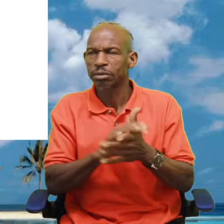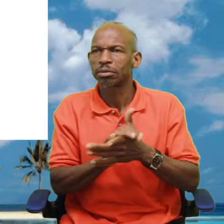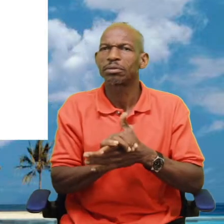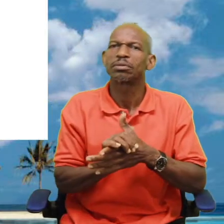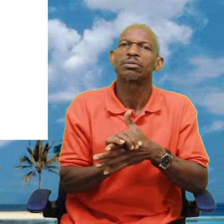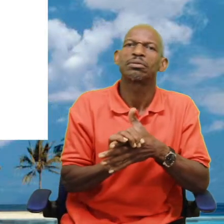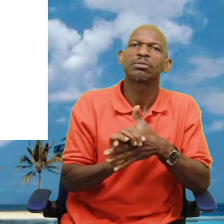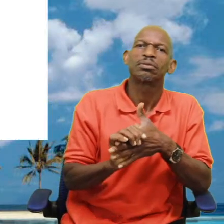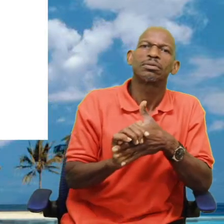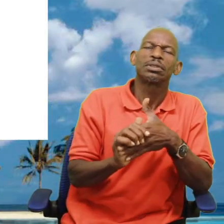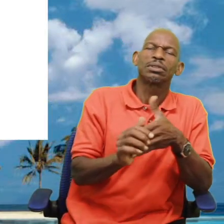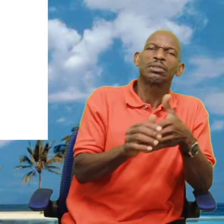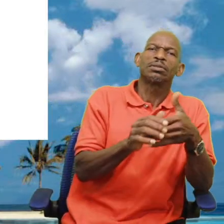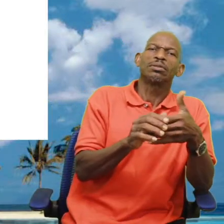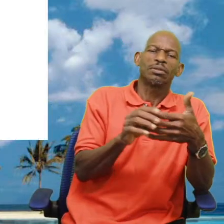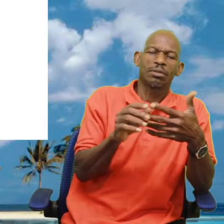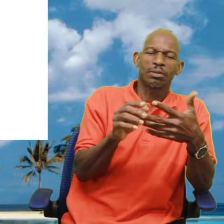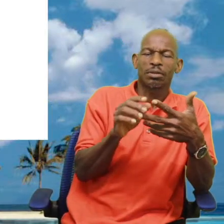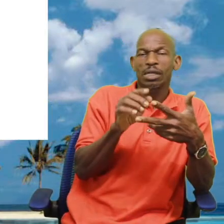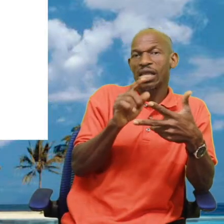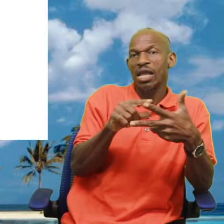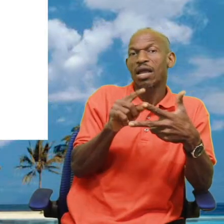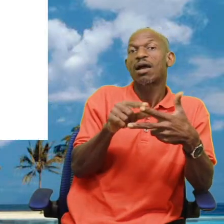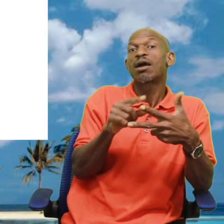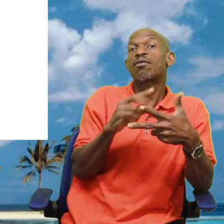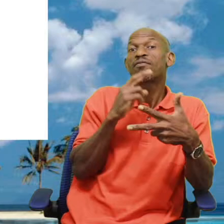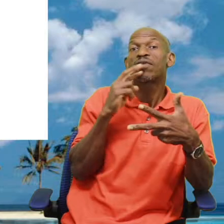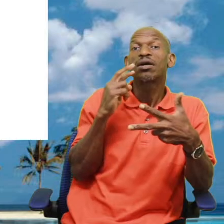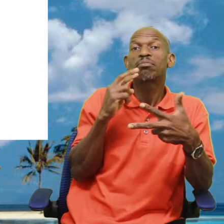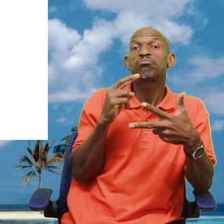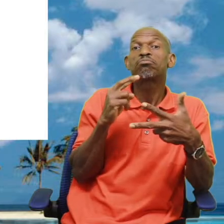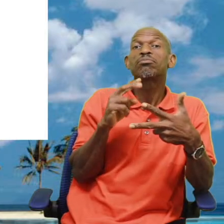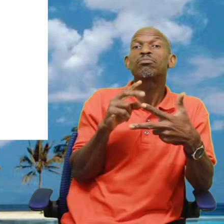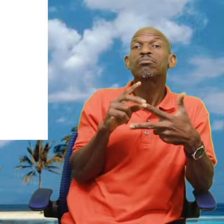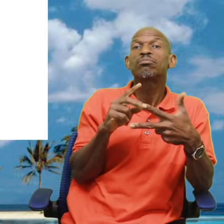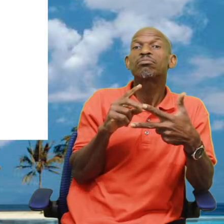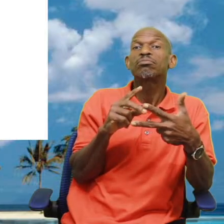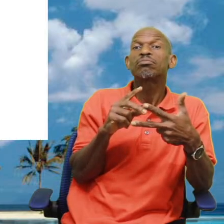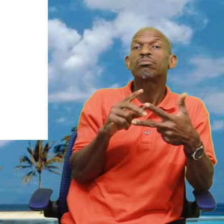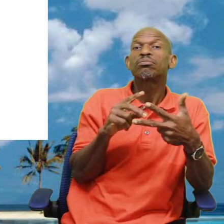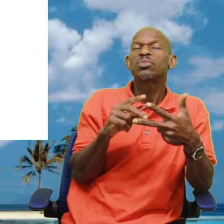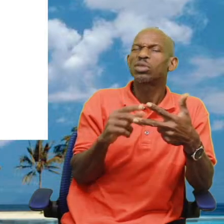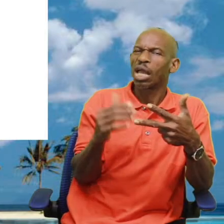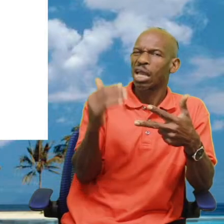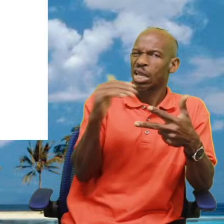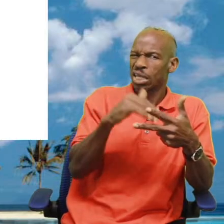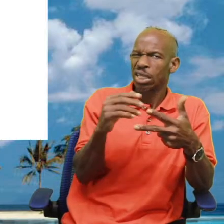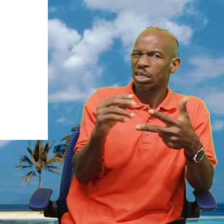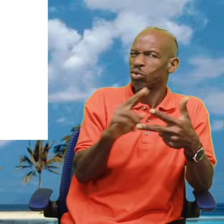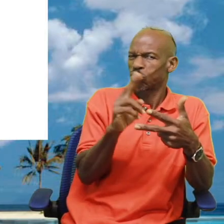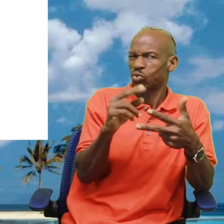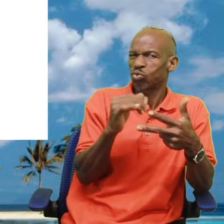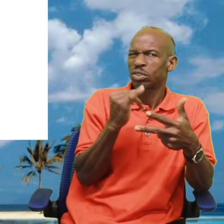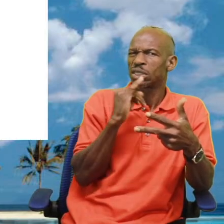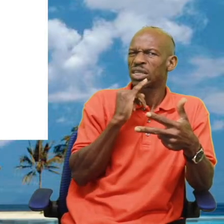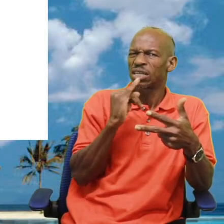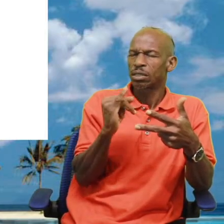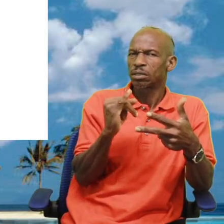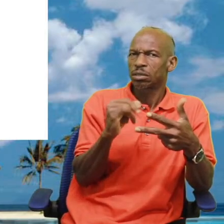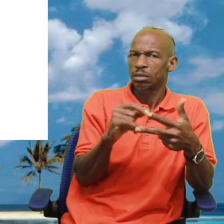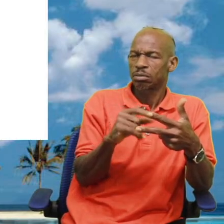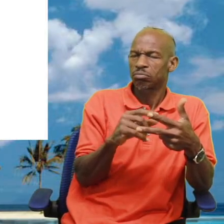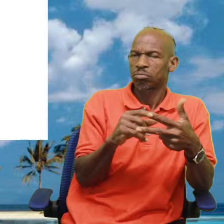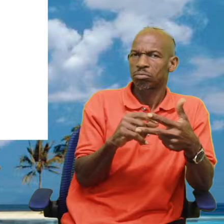The next word comes is the verb. So we're using is again because it's still one